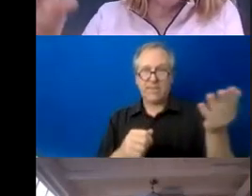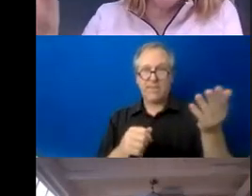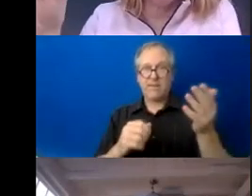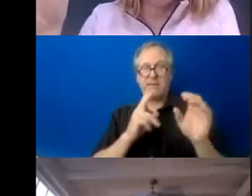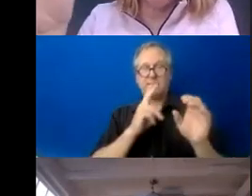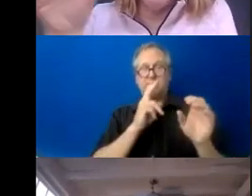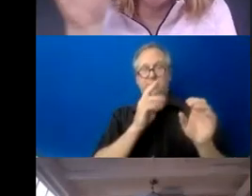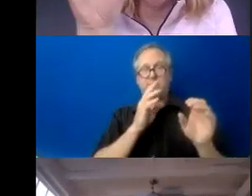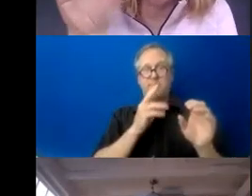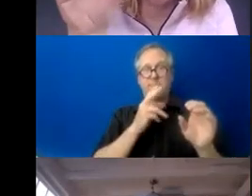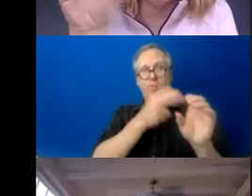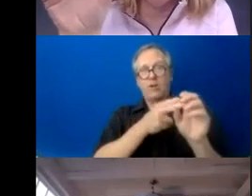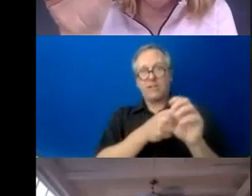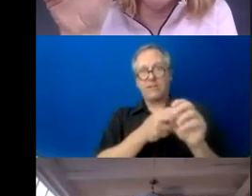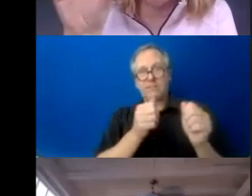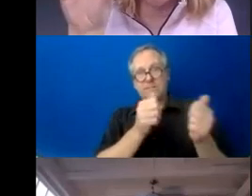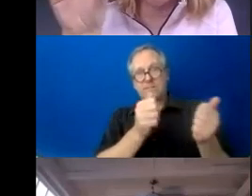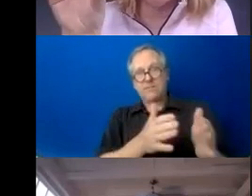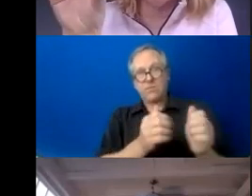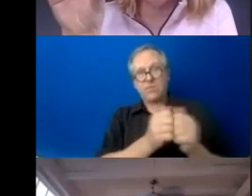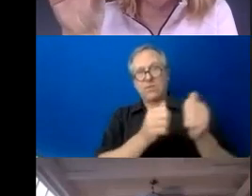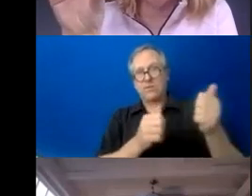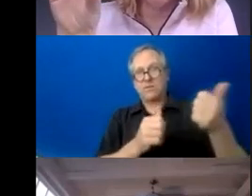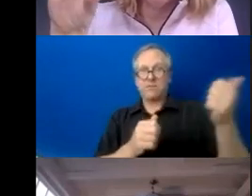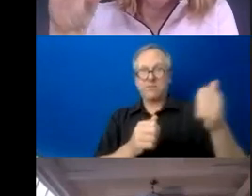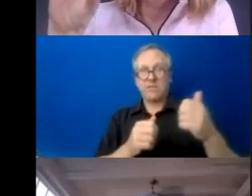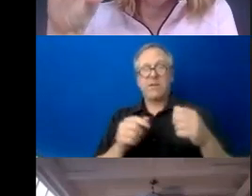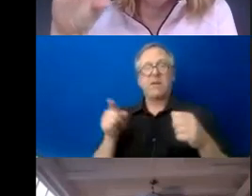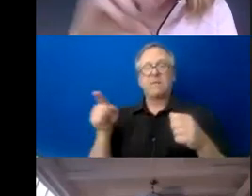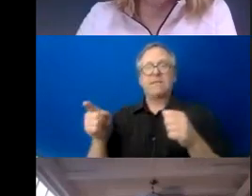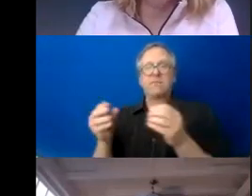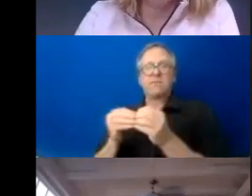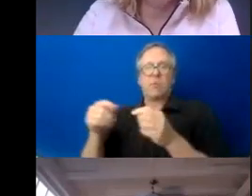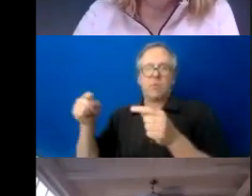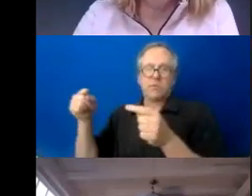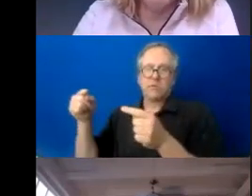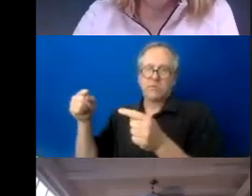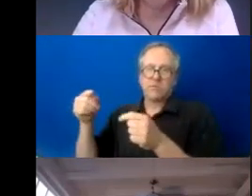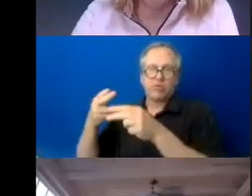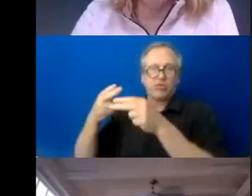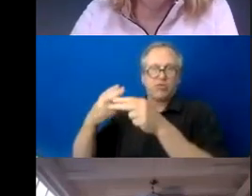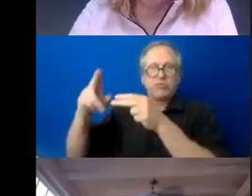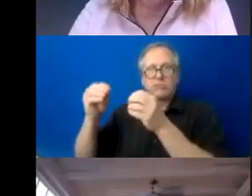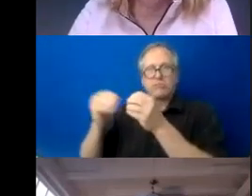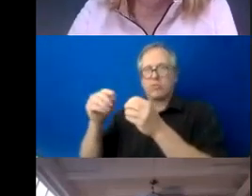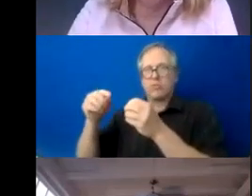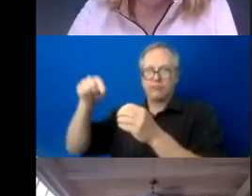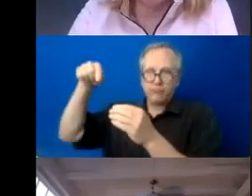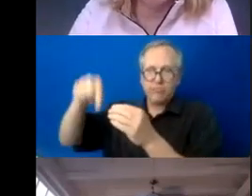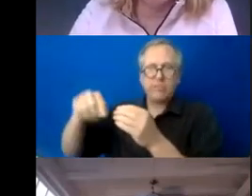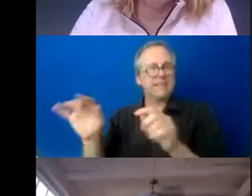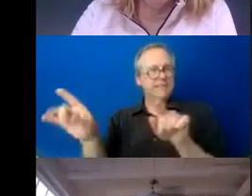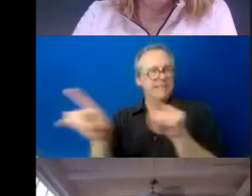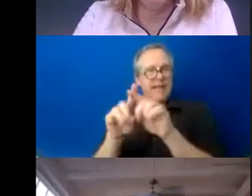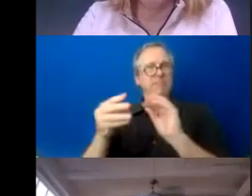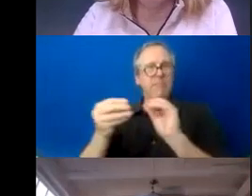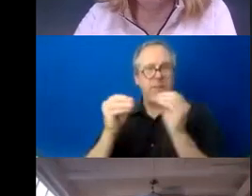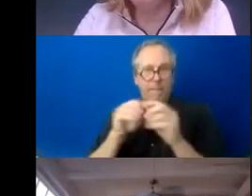participants that we've had in other trials in the past. It was just compressed and intensive. So it's the right volume in terms